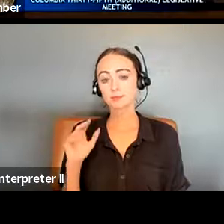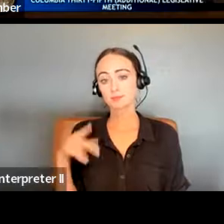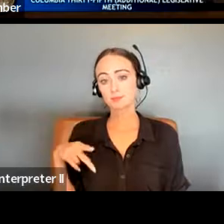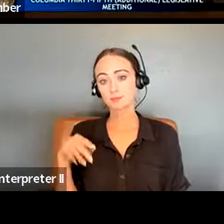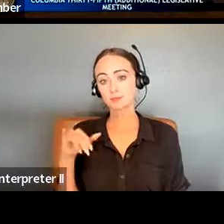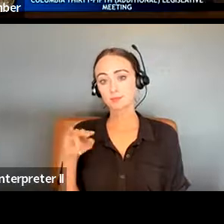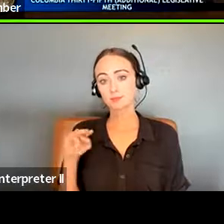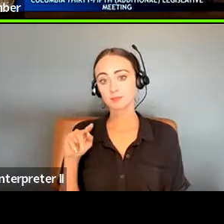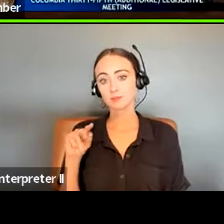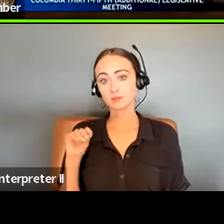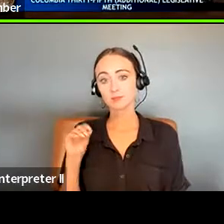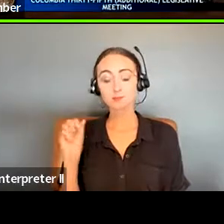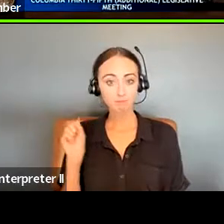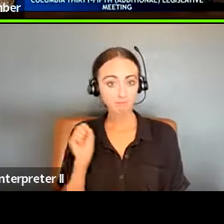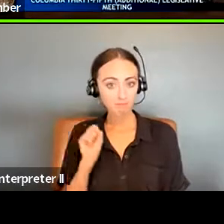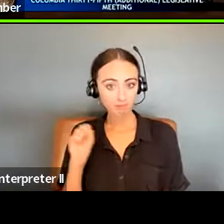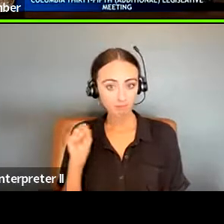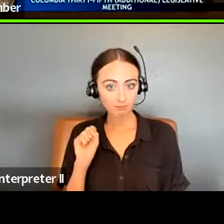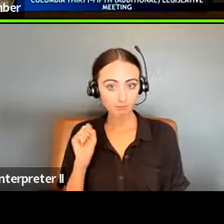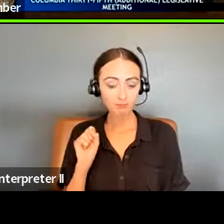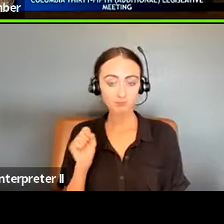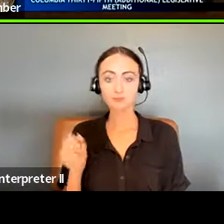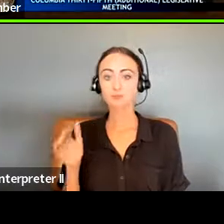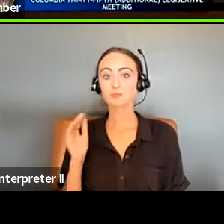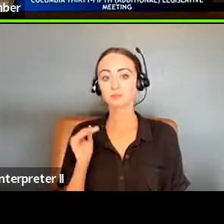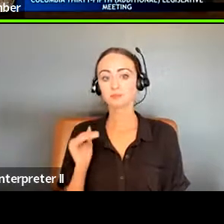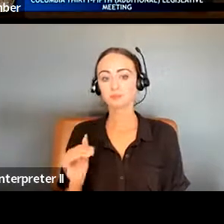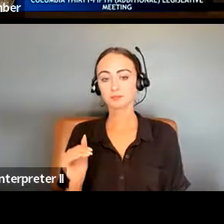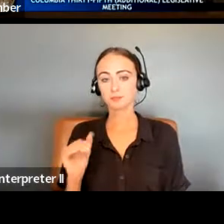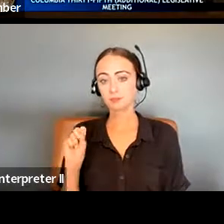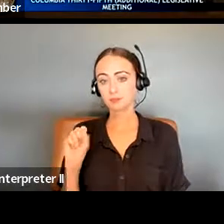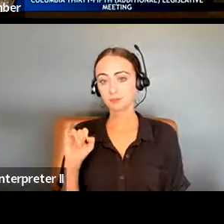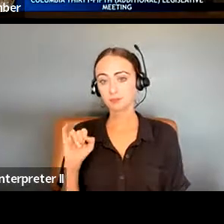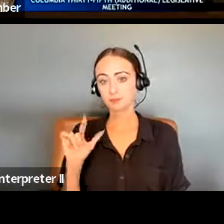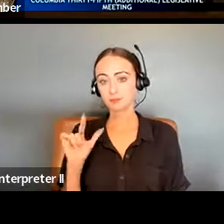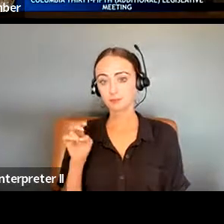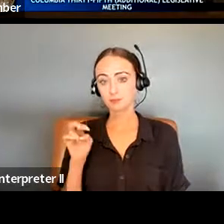Pinto. Yes. Councilmember Pinto votes yes. Councilmember Silverman.